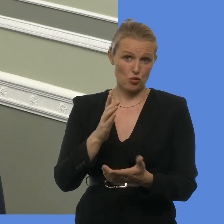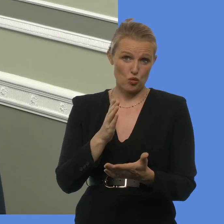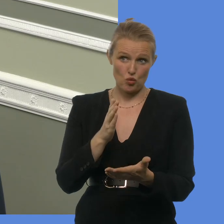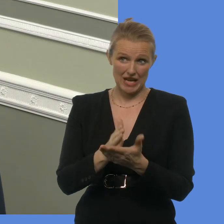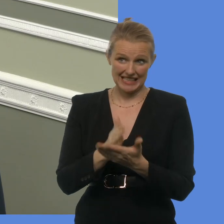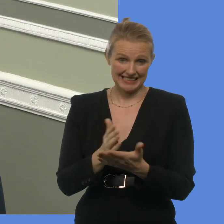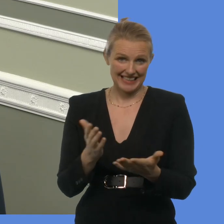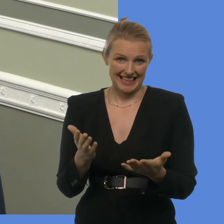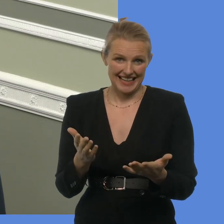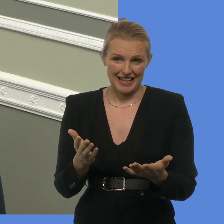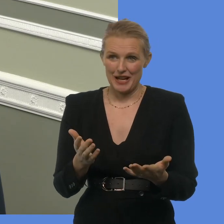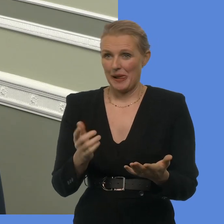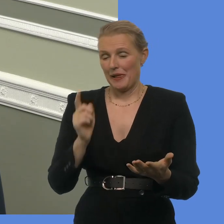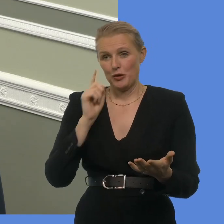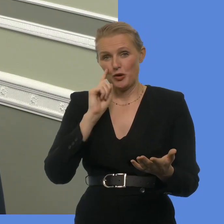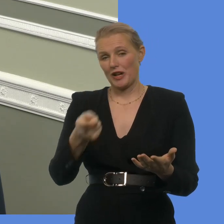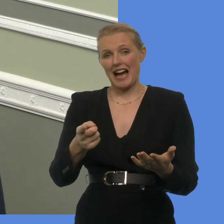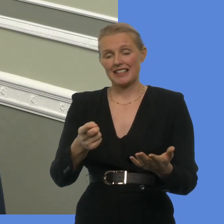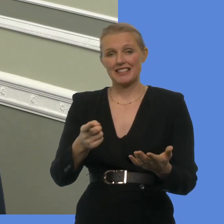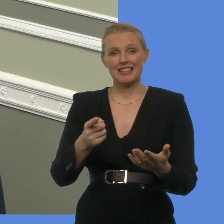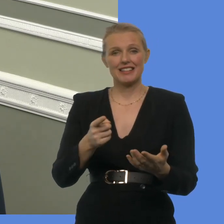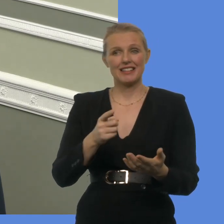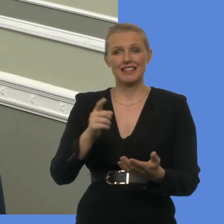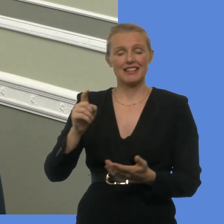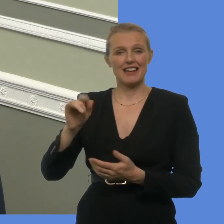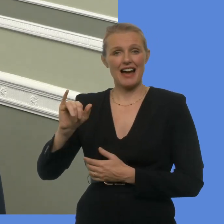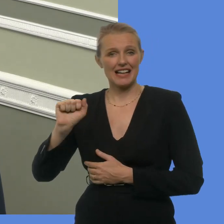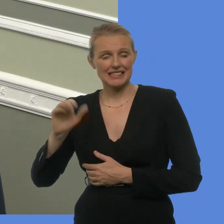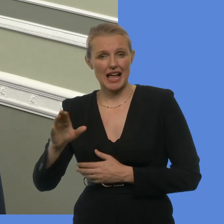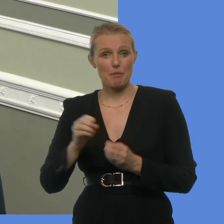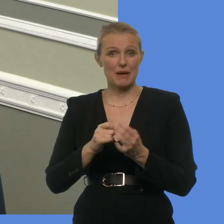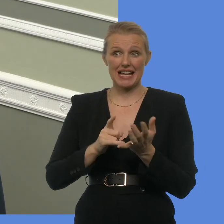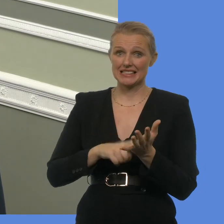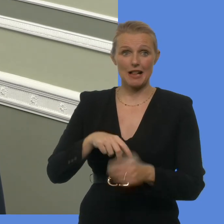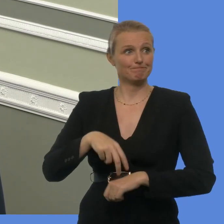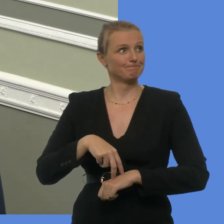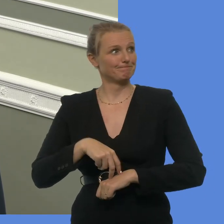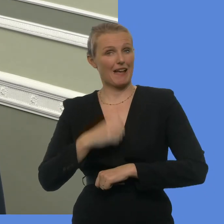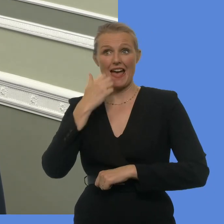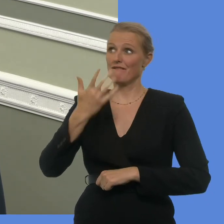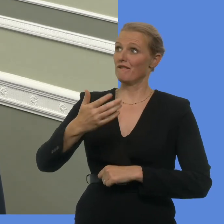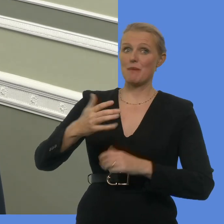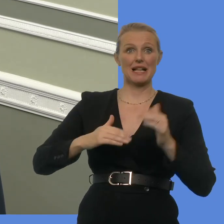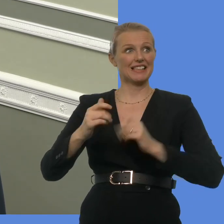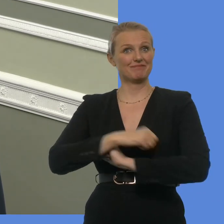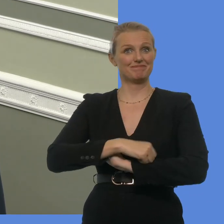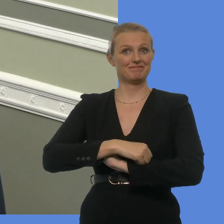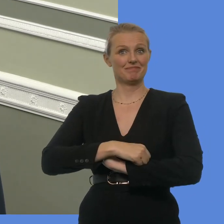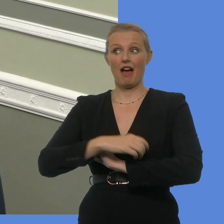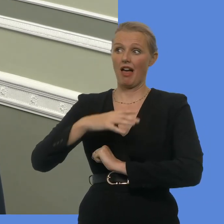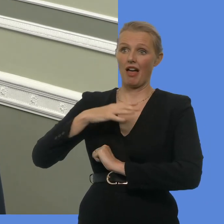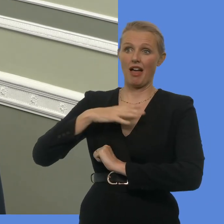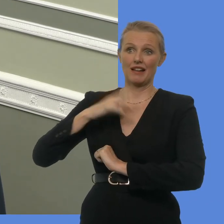going to have an Irish and British Sign Language person standing in every public building in